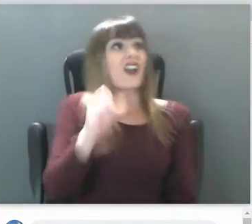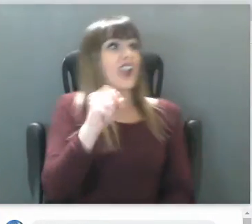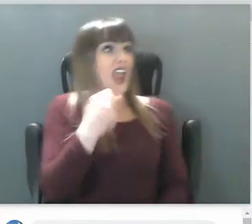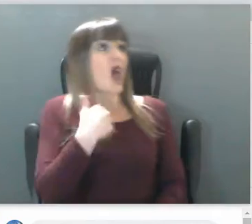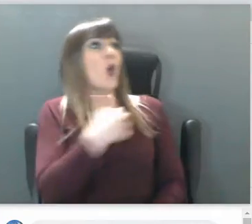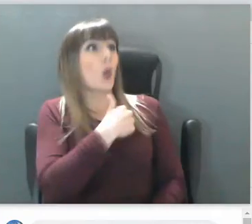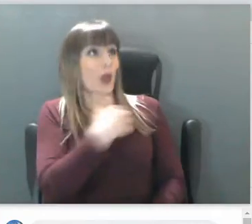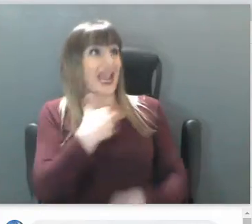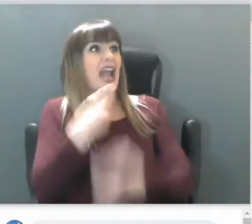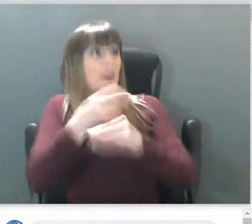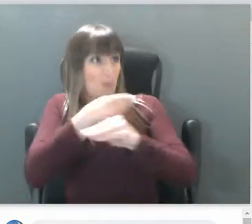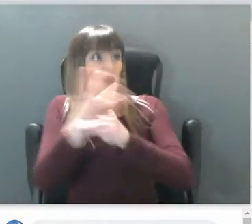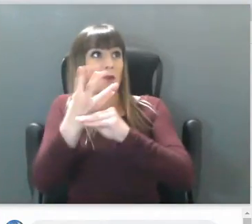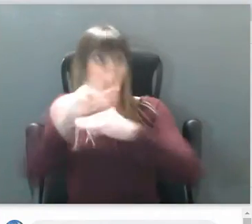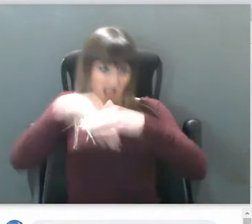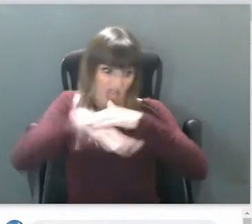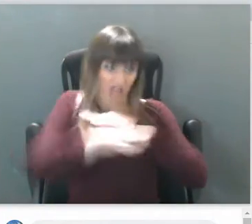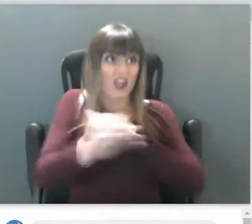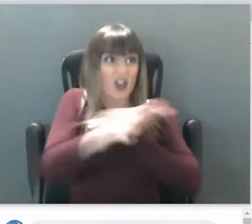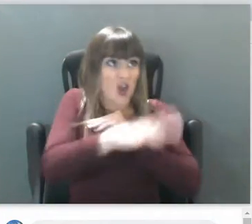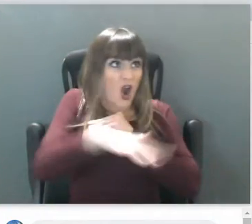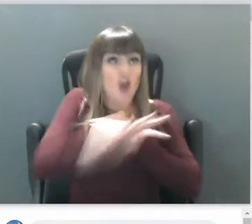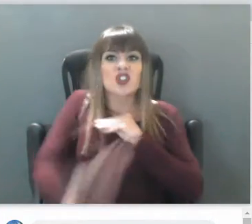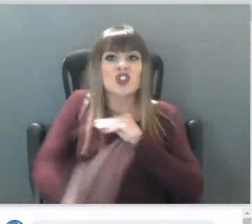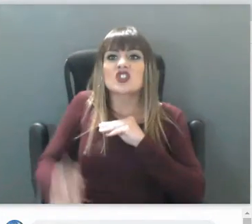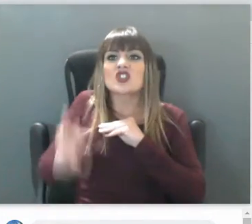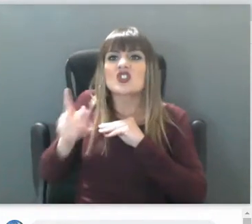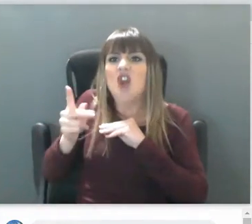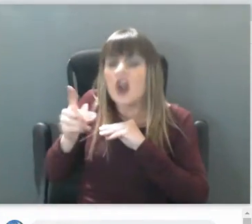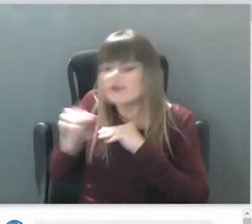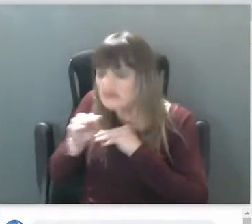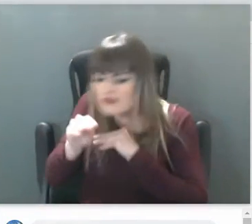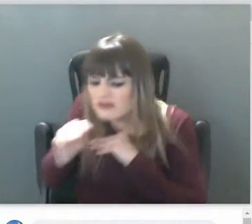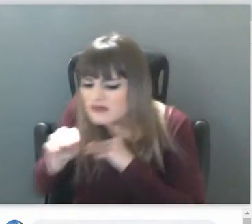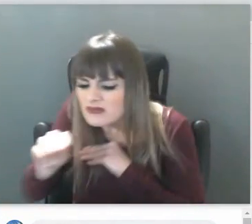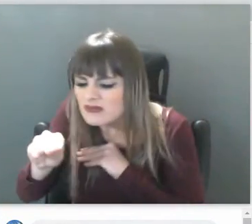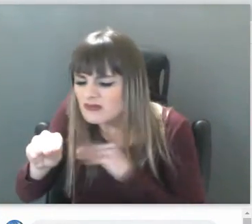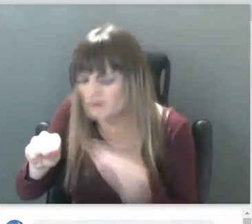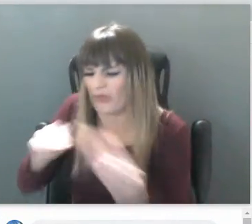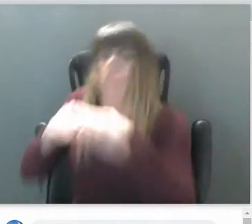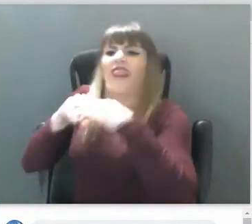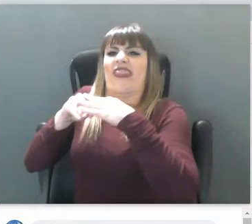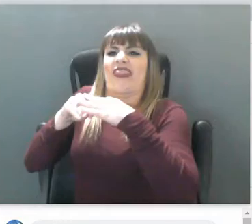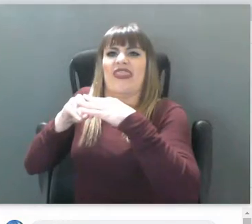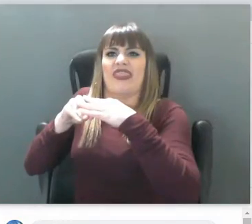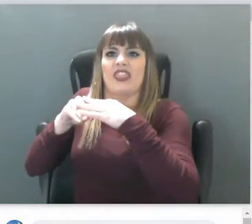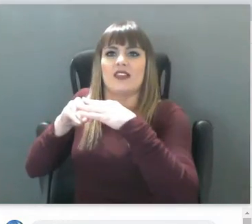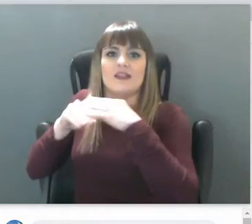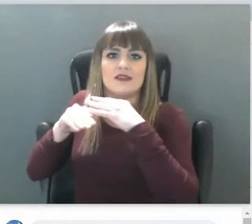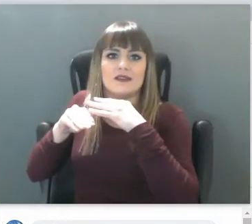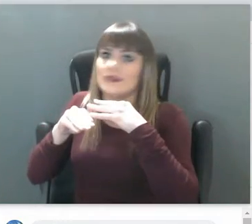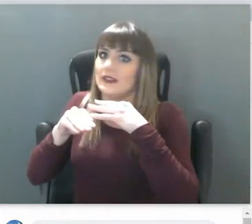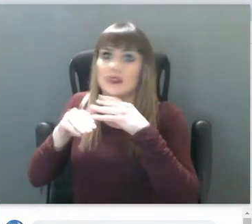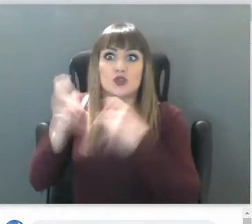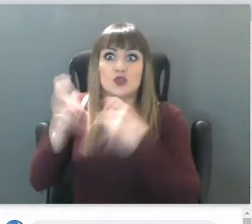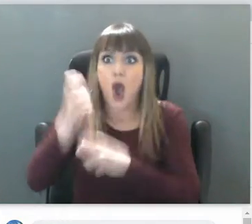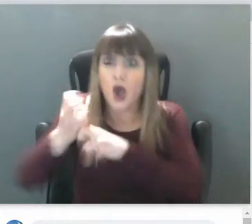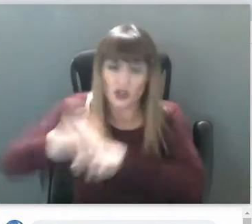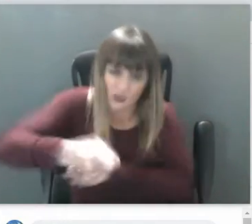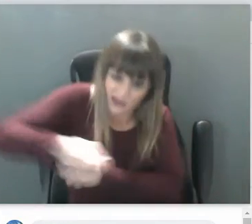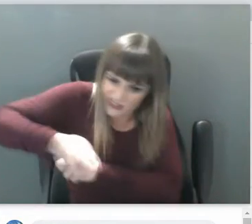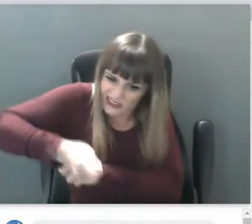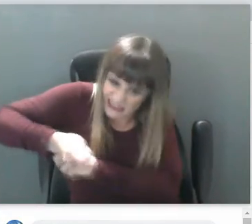you? And our dogs got a little too close and ended up with quills in their snout. Yes. And we couldn't pull them out because of those very barbs. Yeah, you can't